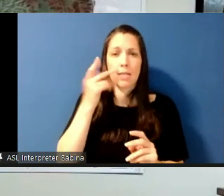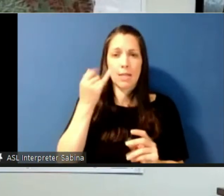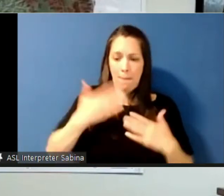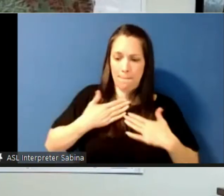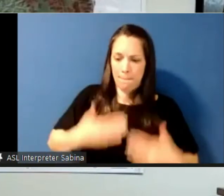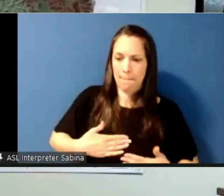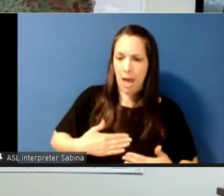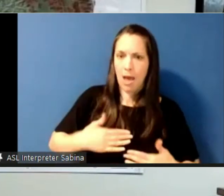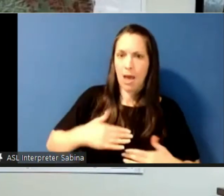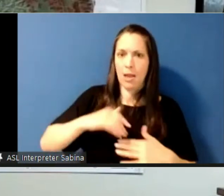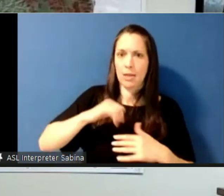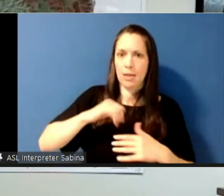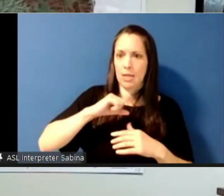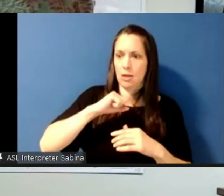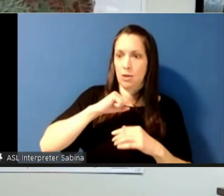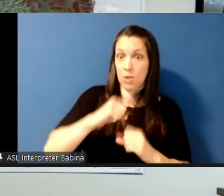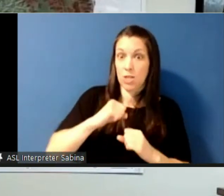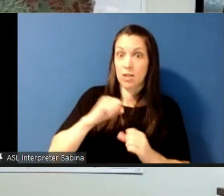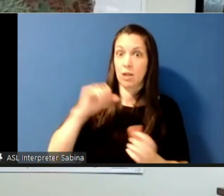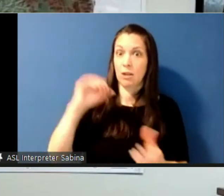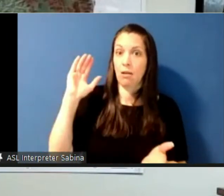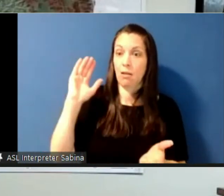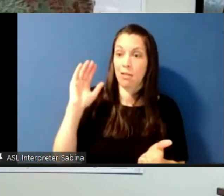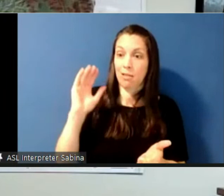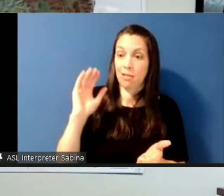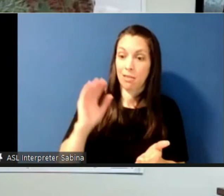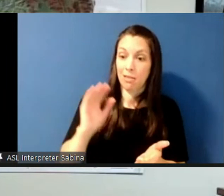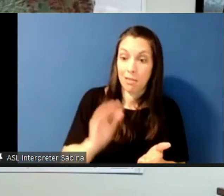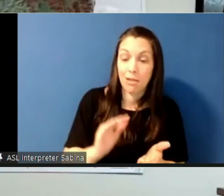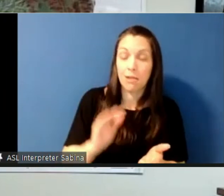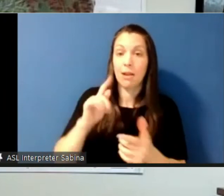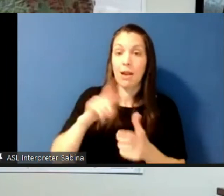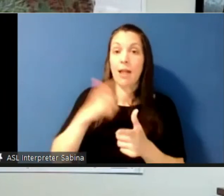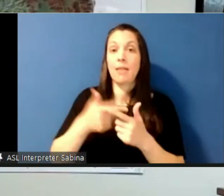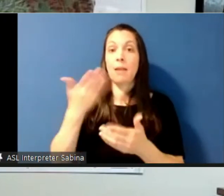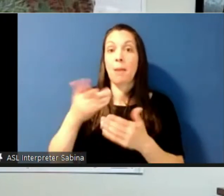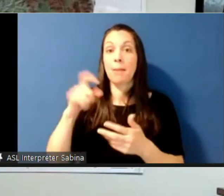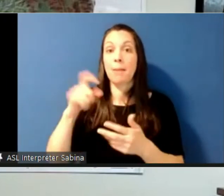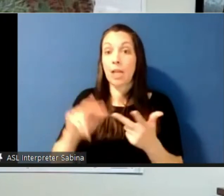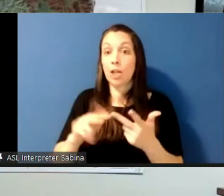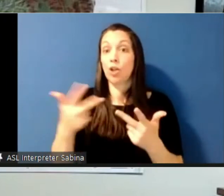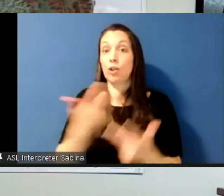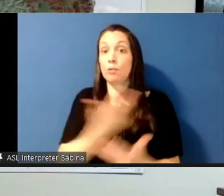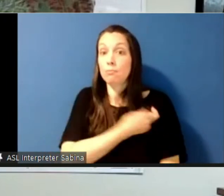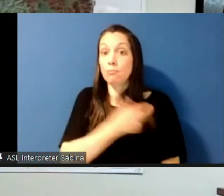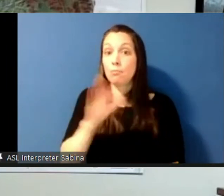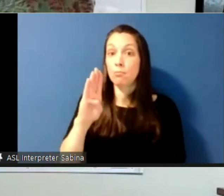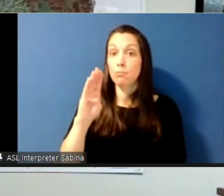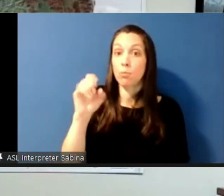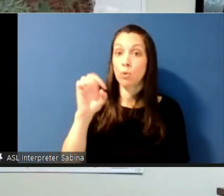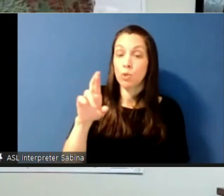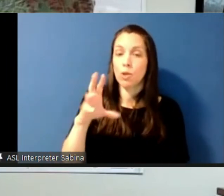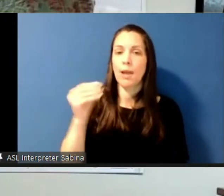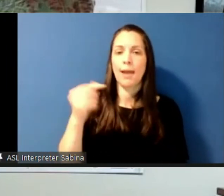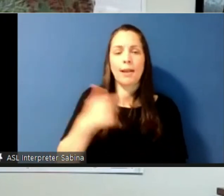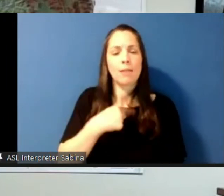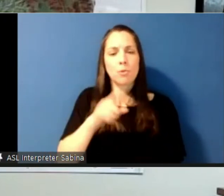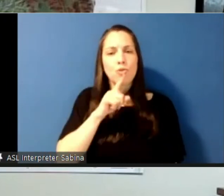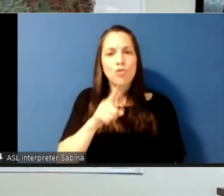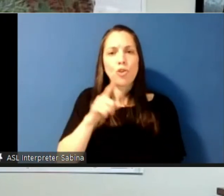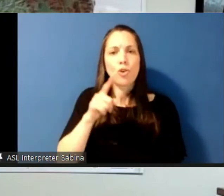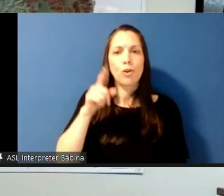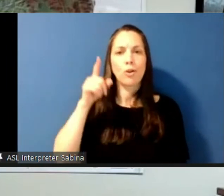resistance wanes, and then there will be a need for a booster. And I'm sure that the drug companies are thinking up new ways to kill